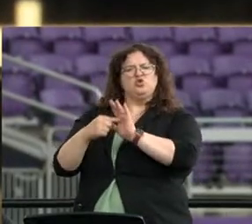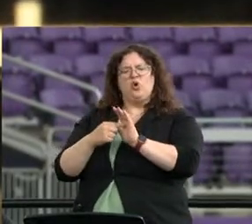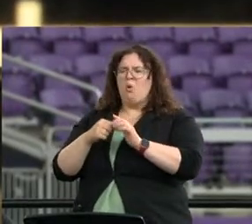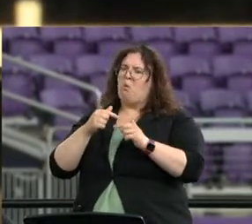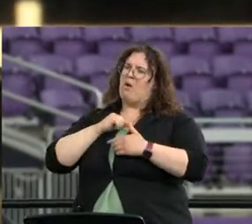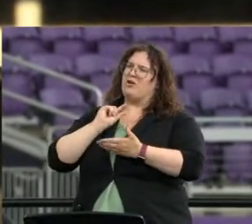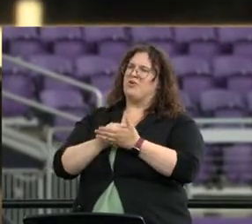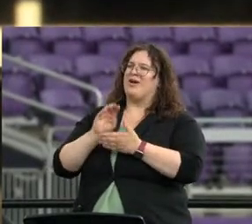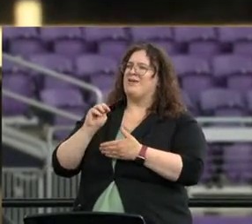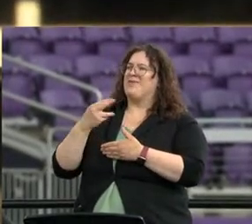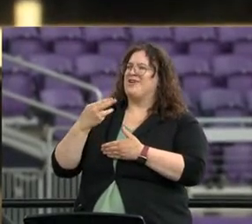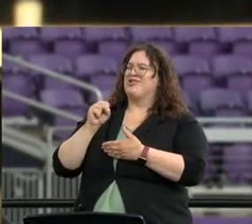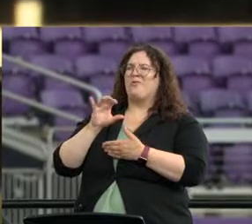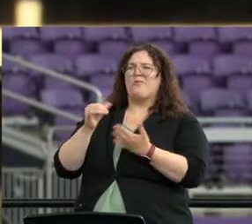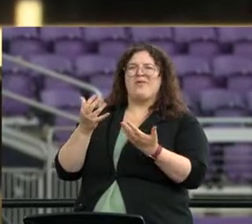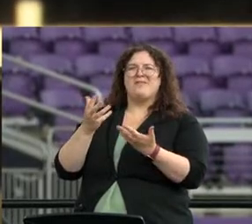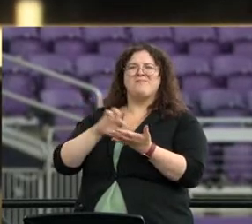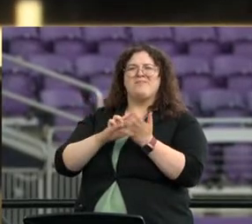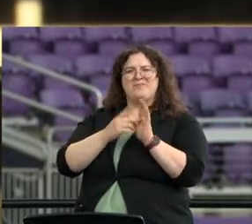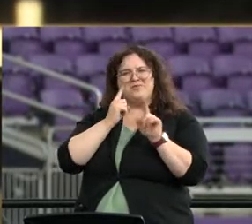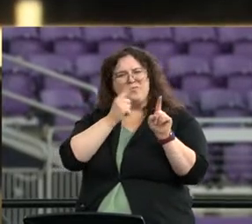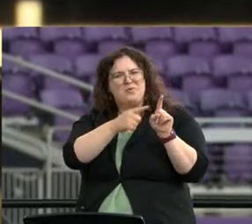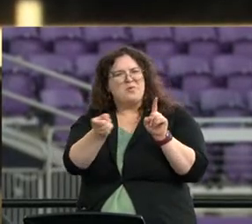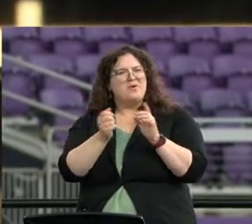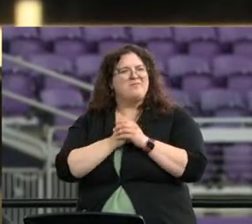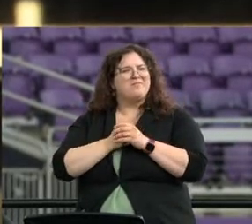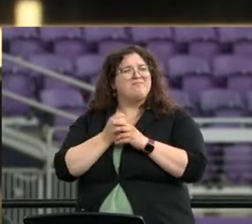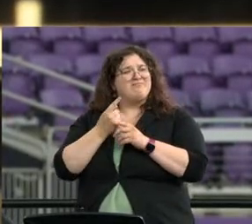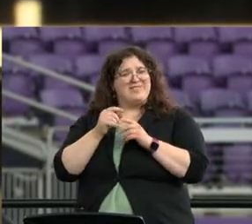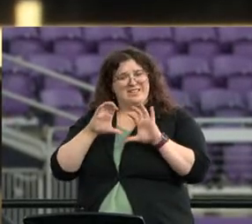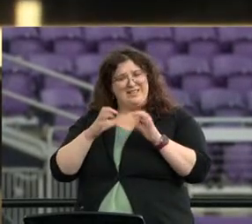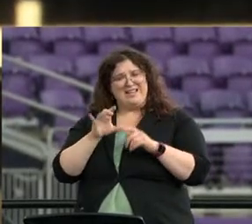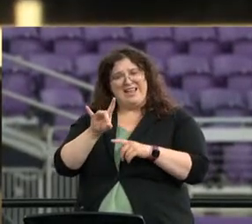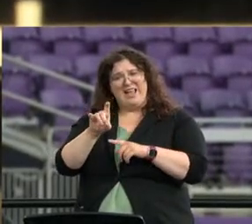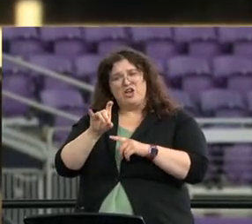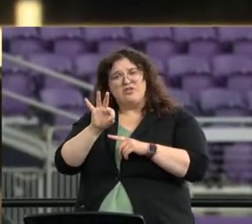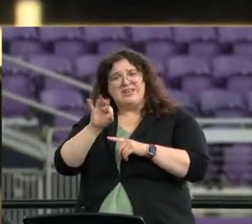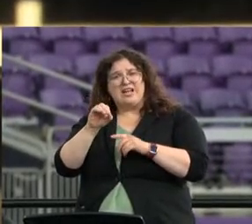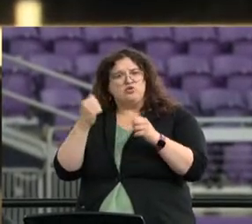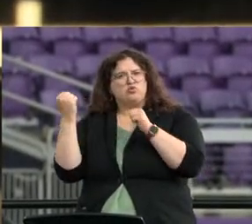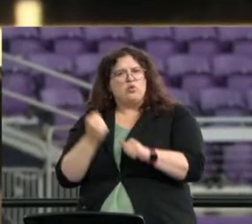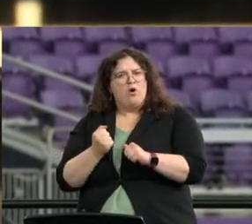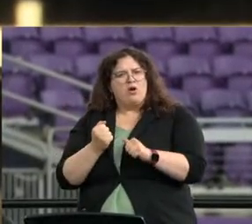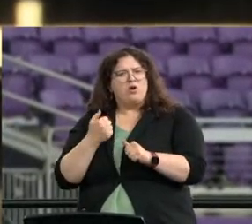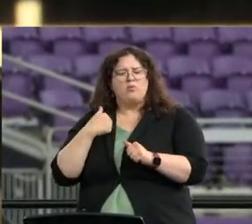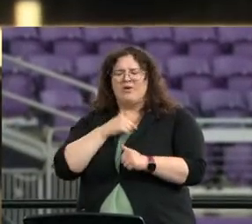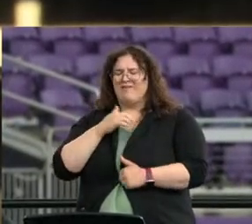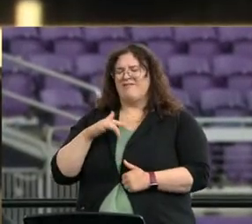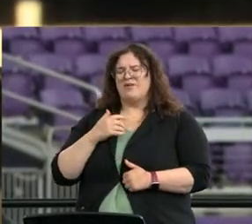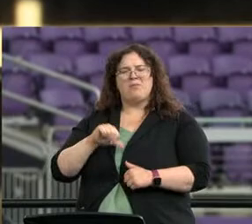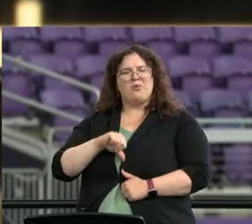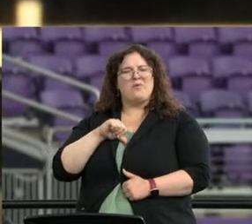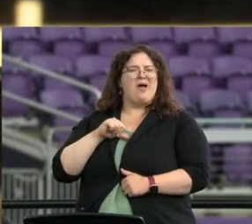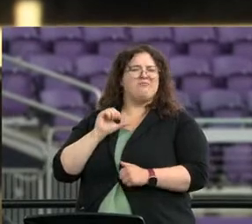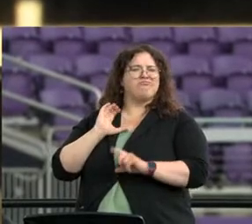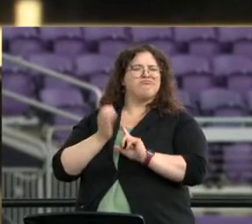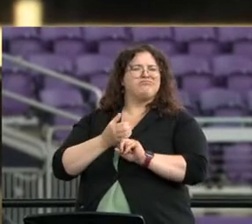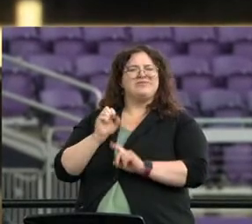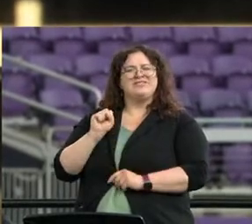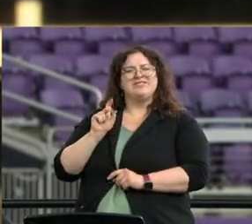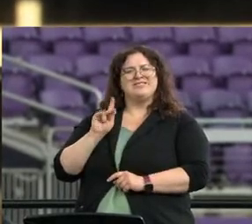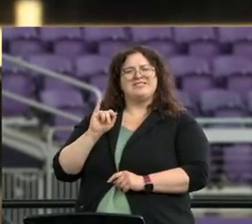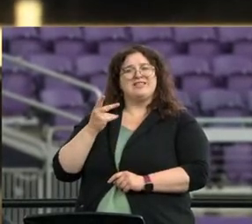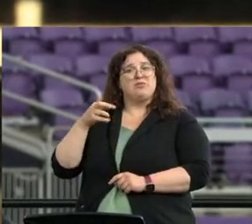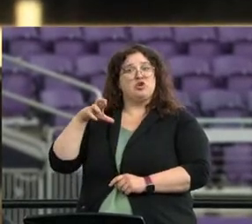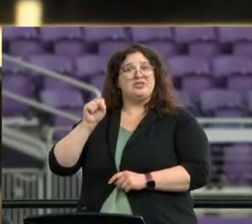High School represents, a class 890 strong, determined to make us all proud to be skippers. When these